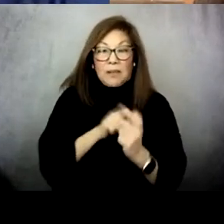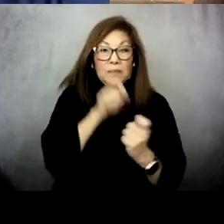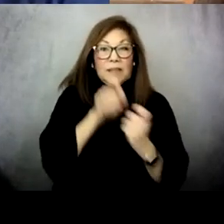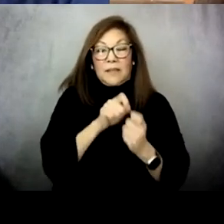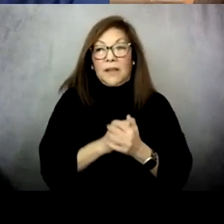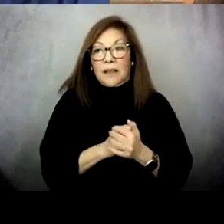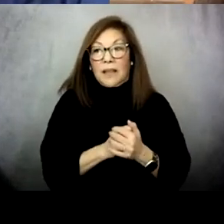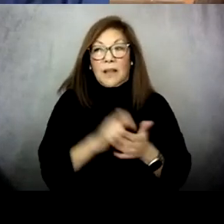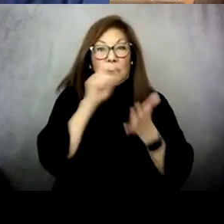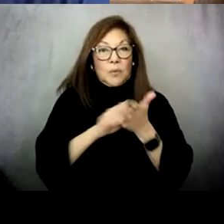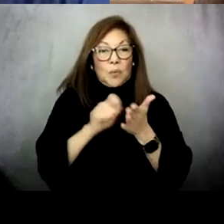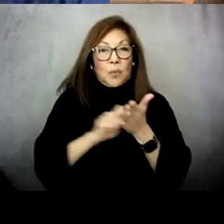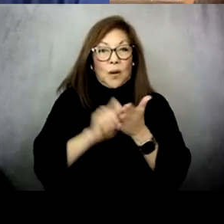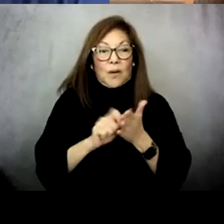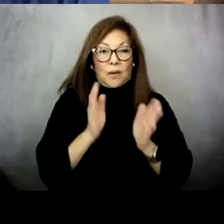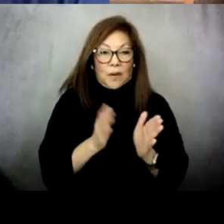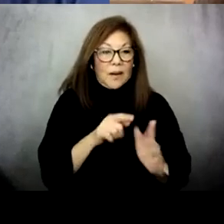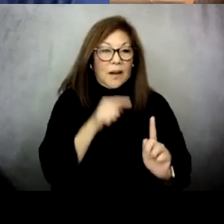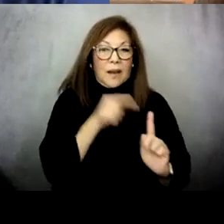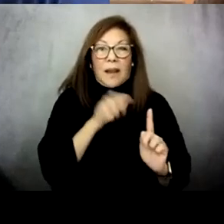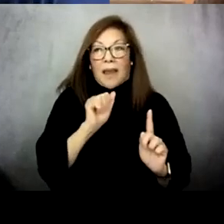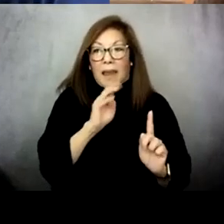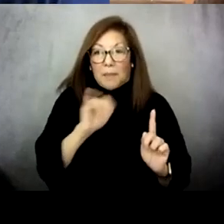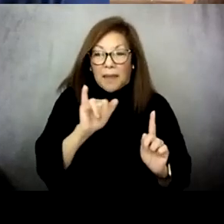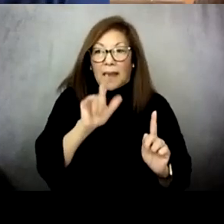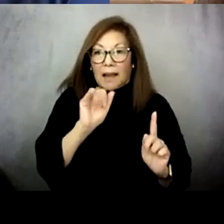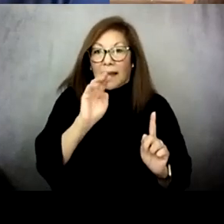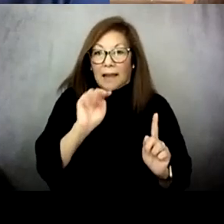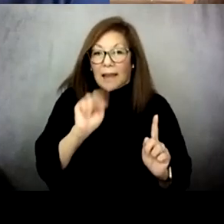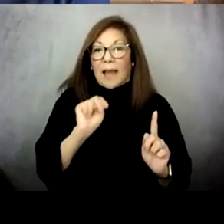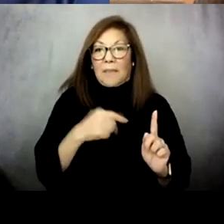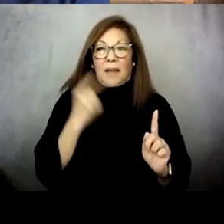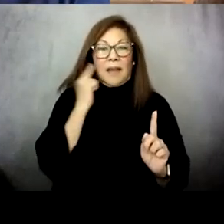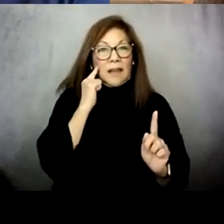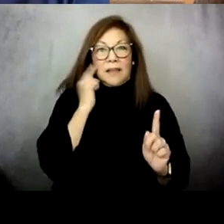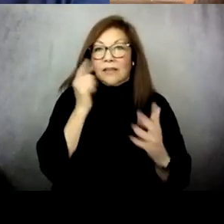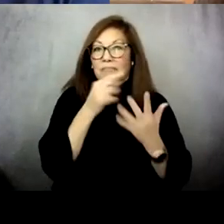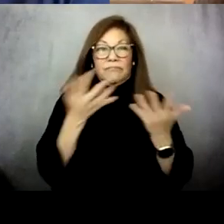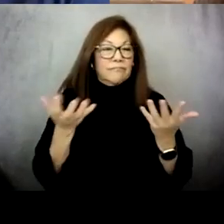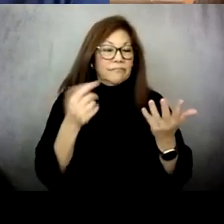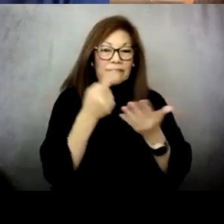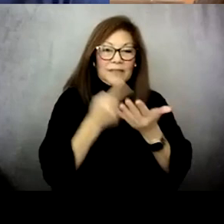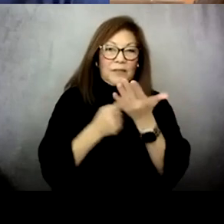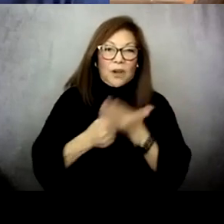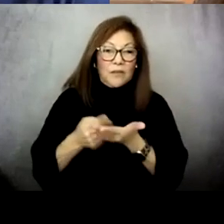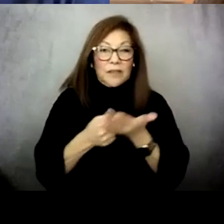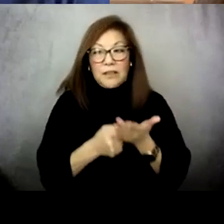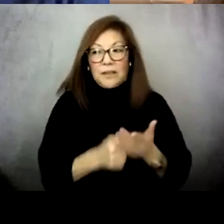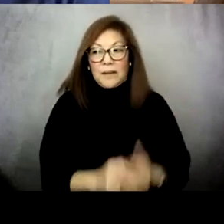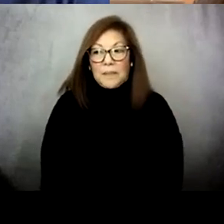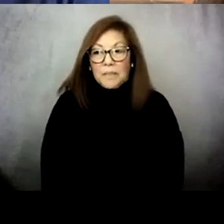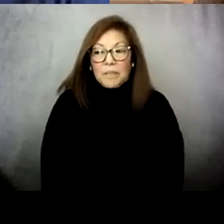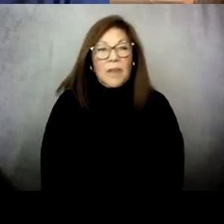a writer, Amy Lam, was like, I just can't, you know, there's a lot of conversations around it, but it just, you